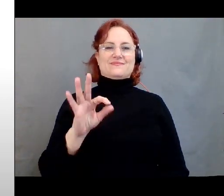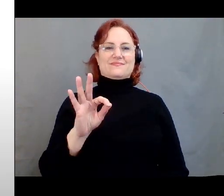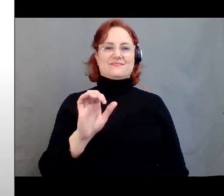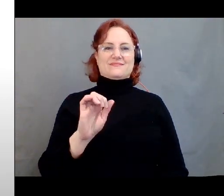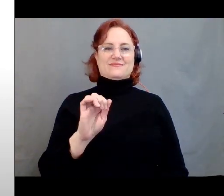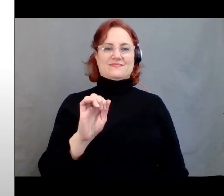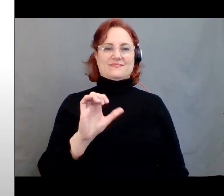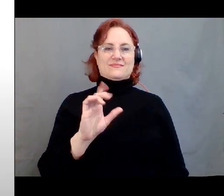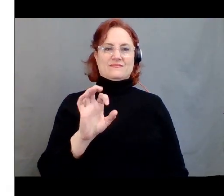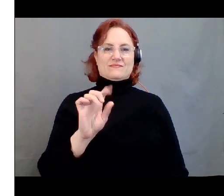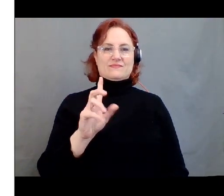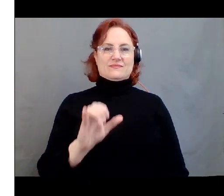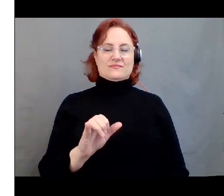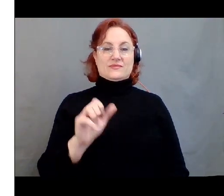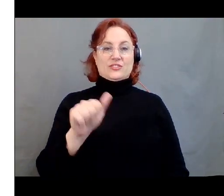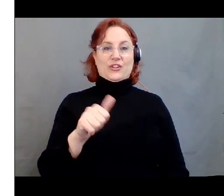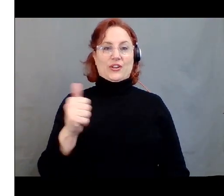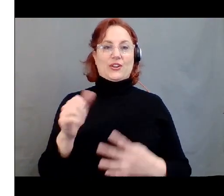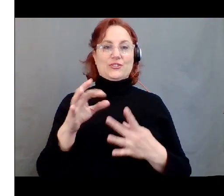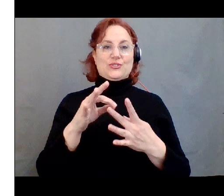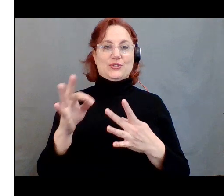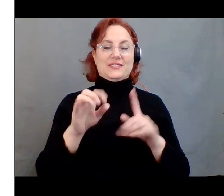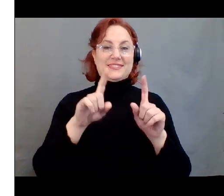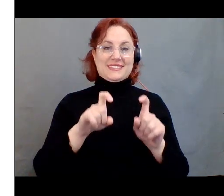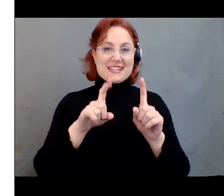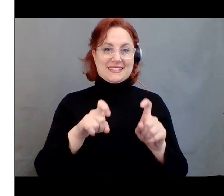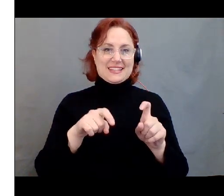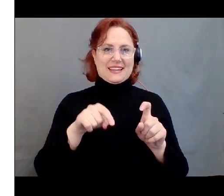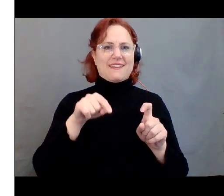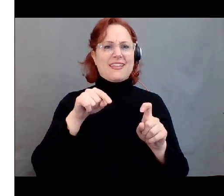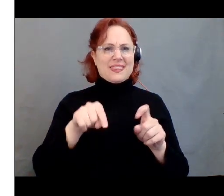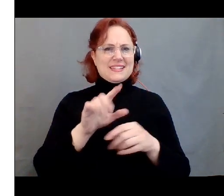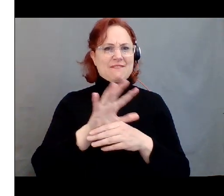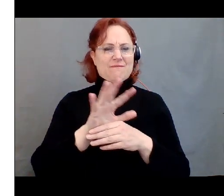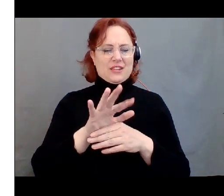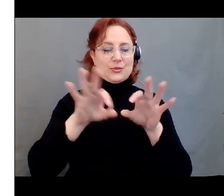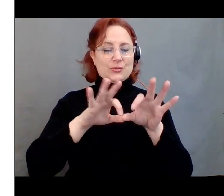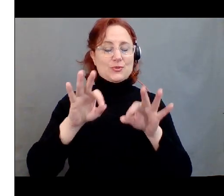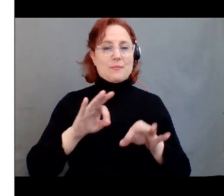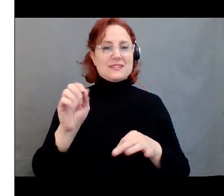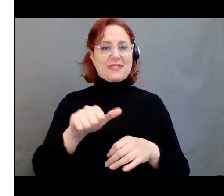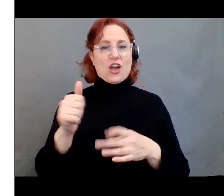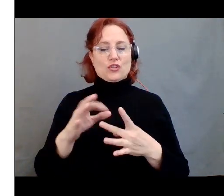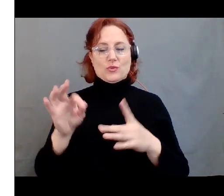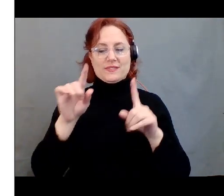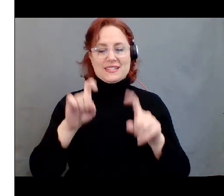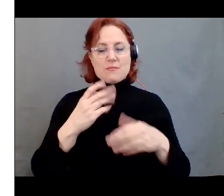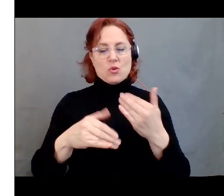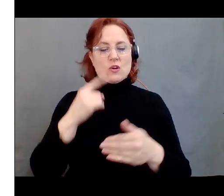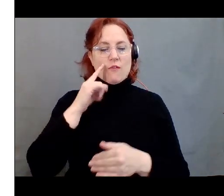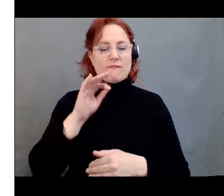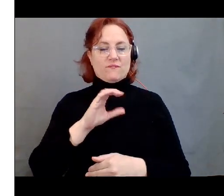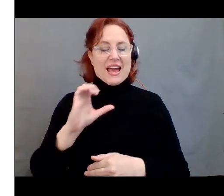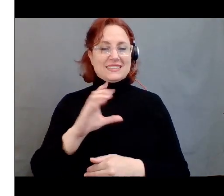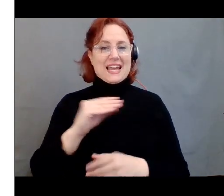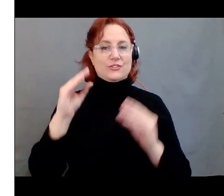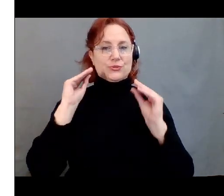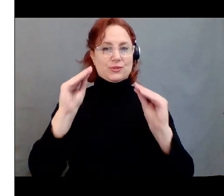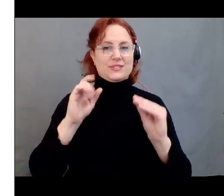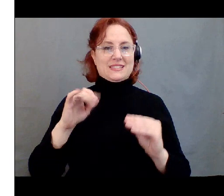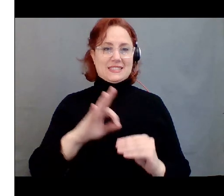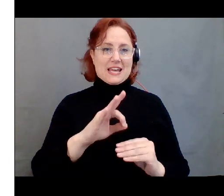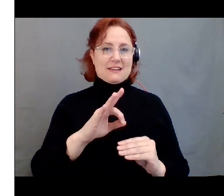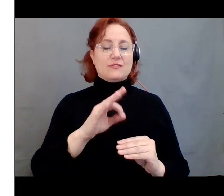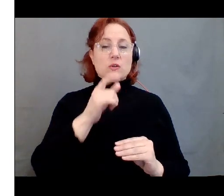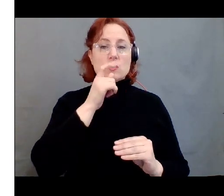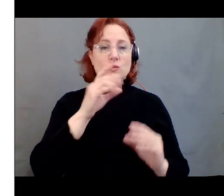Faculty Alternative Testing. This video describes the alternative testing process for faculty and instructional staff who teach at any of